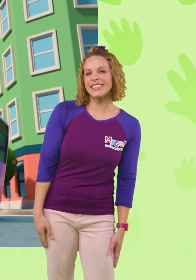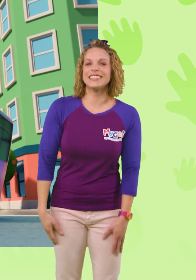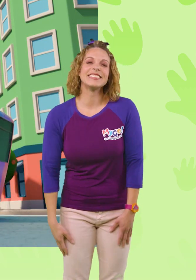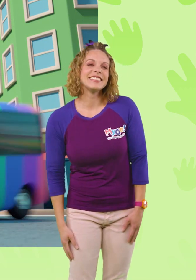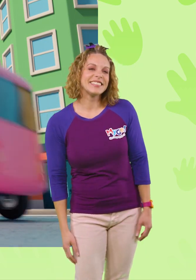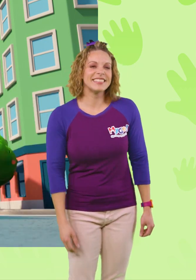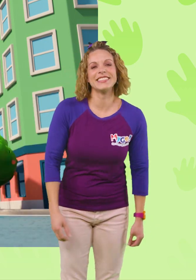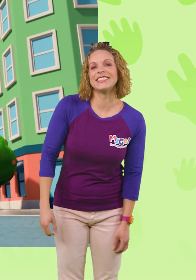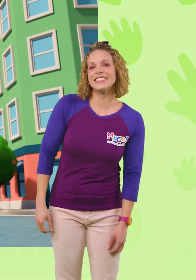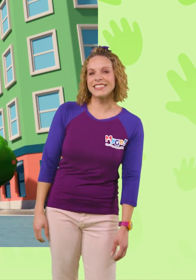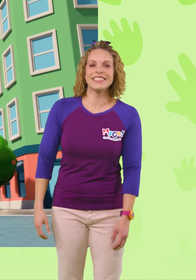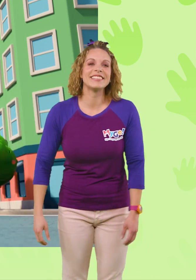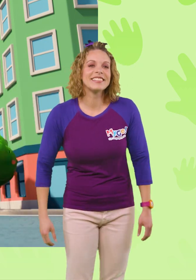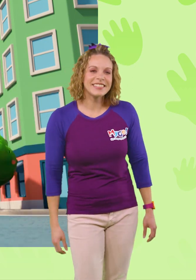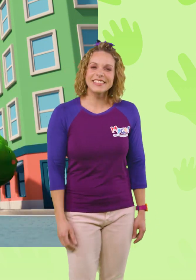buses.